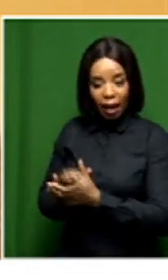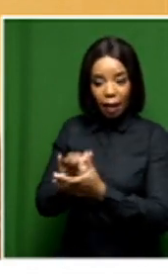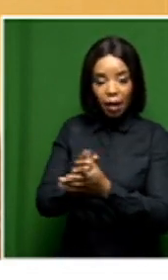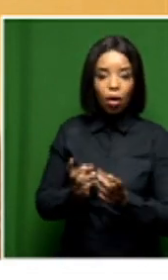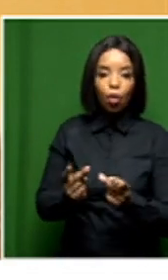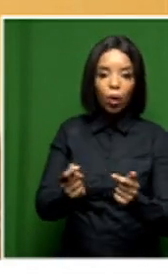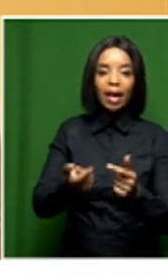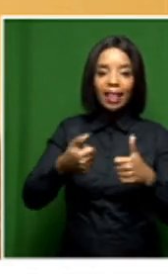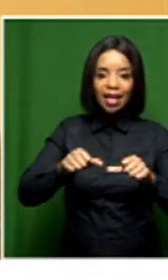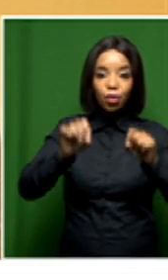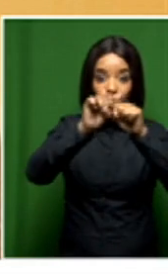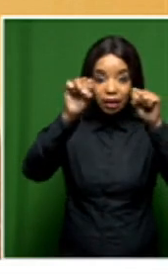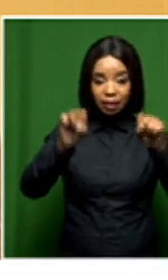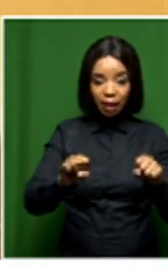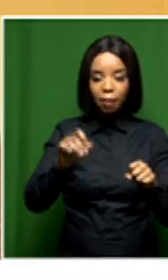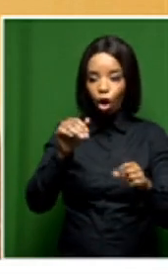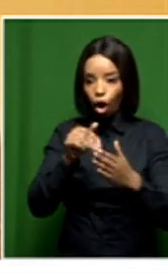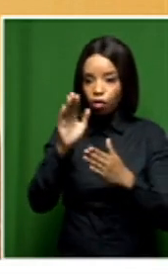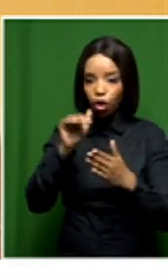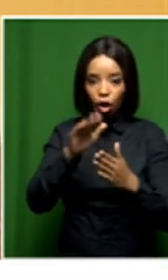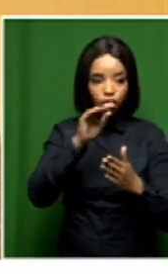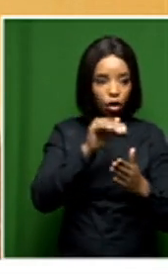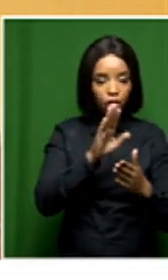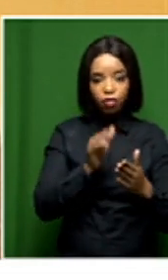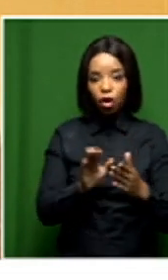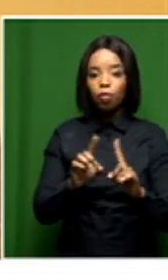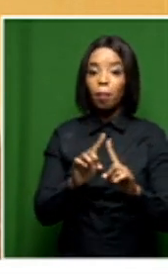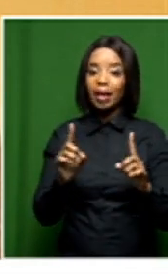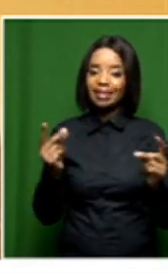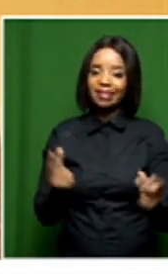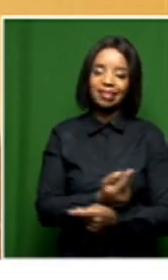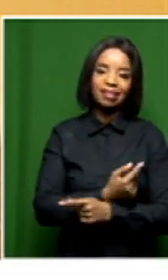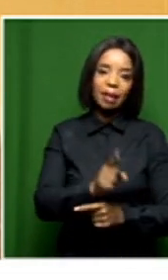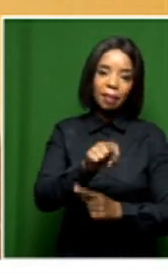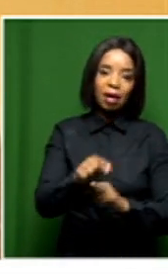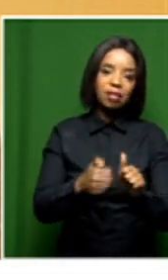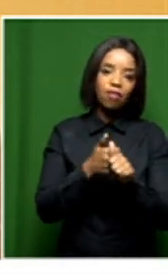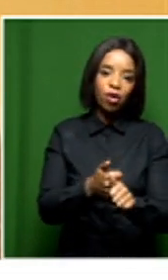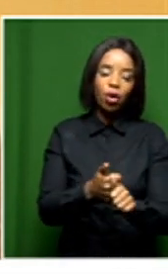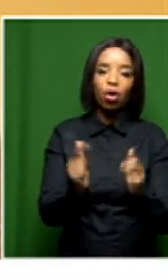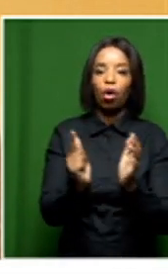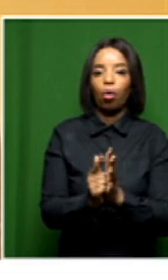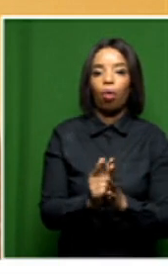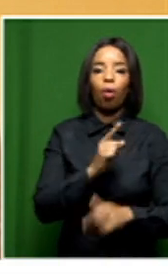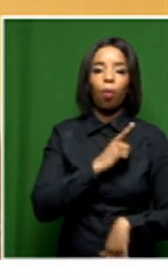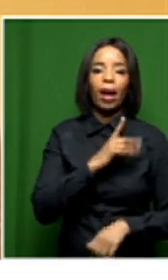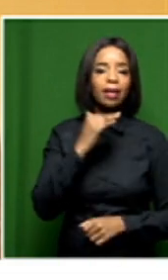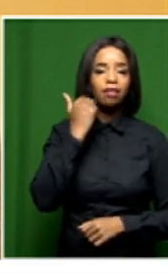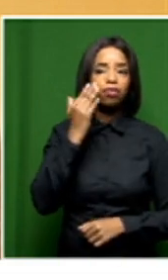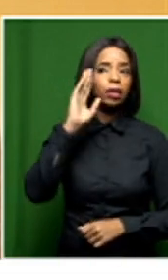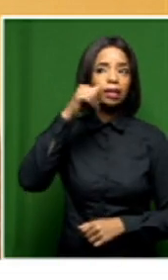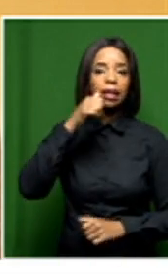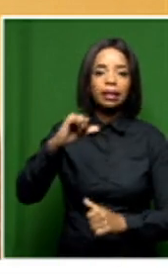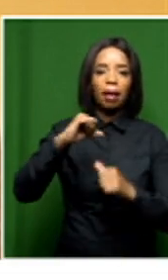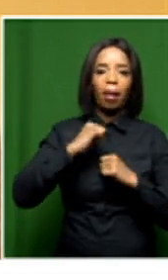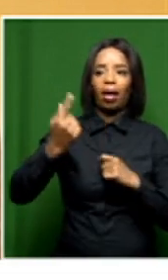Yeah. But fortunately, the law must be followed and must be followed to the letter so that we don't necessarily get blamed tomorrow. And I have to